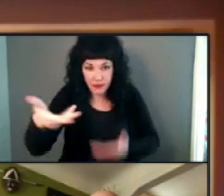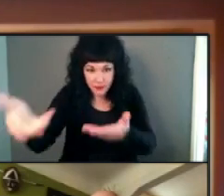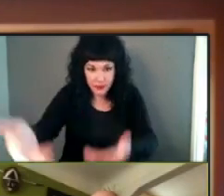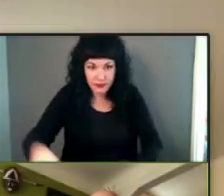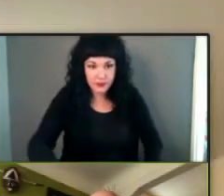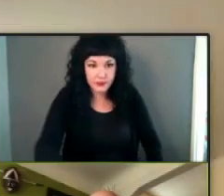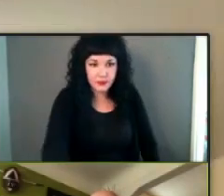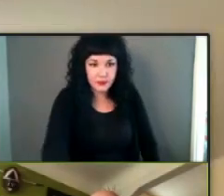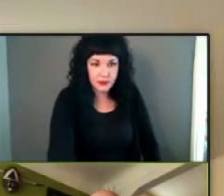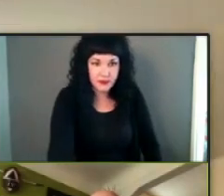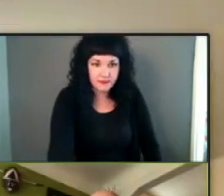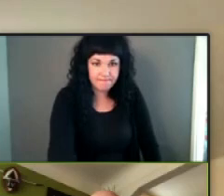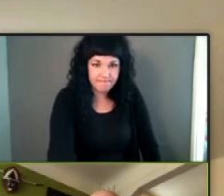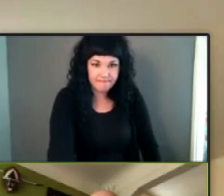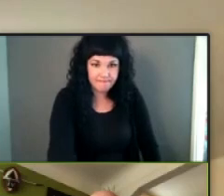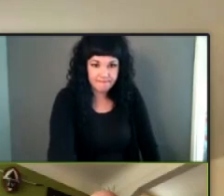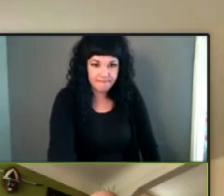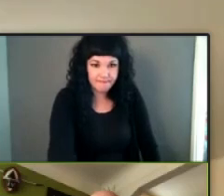Thank you.